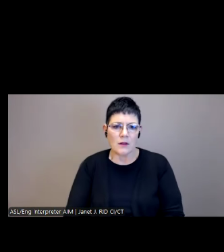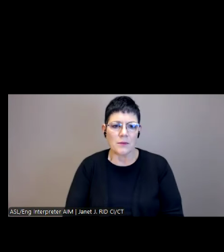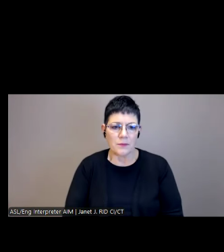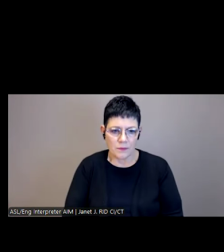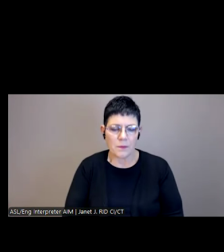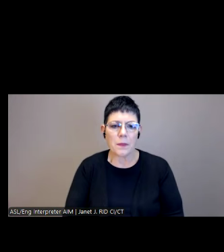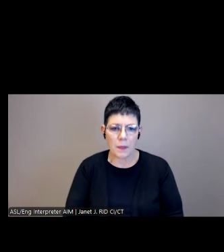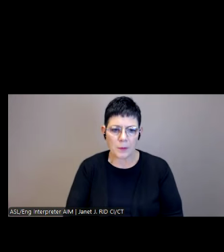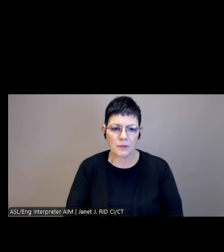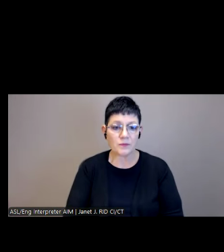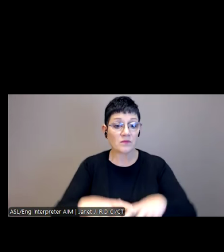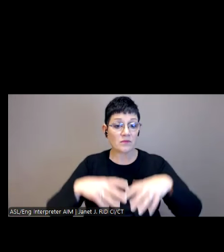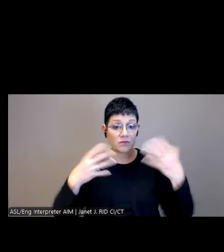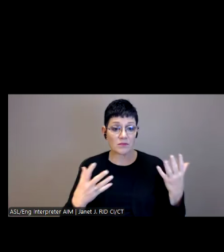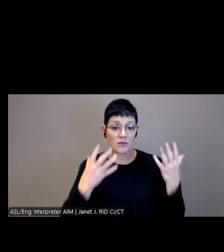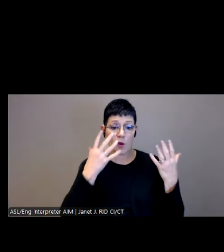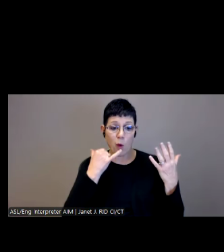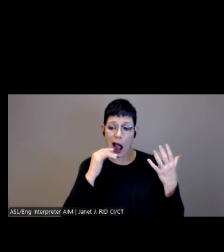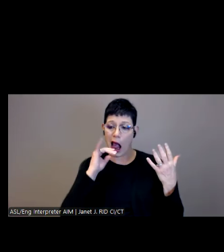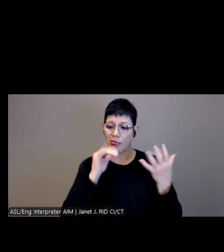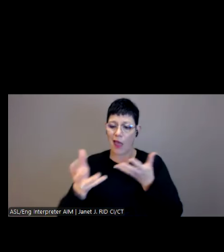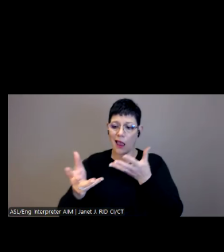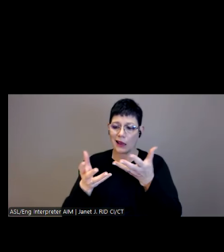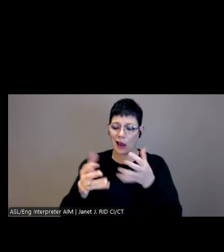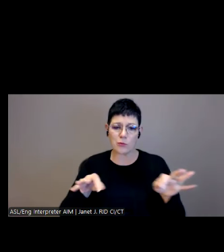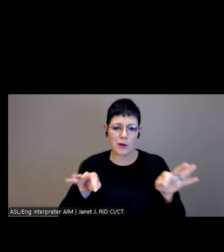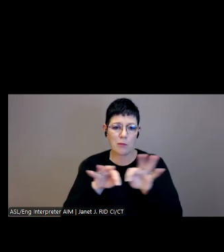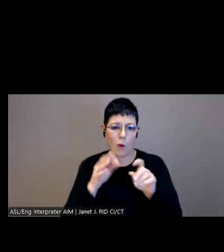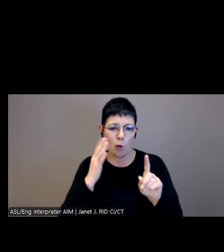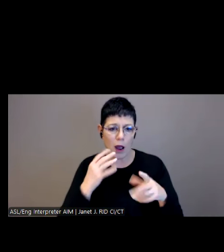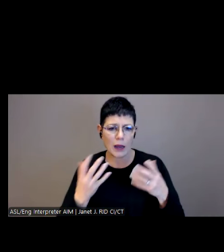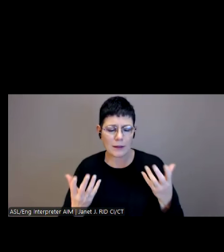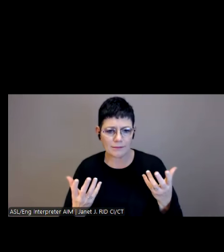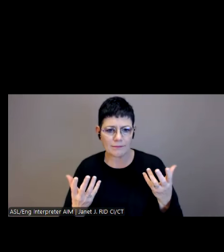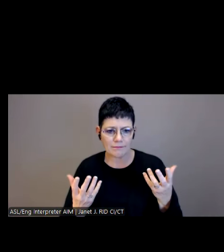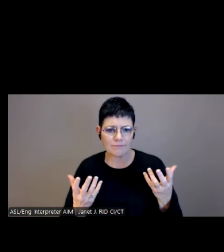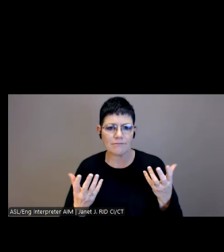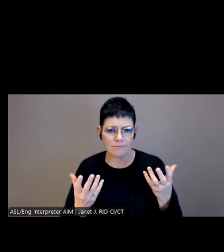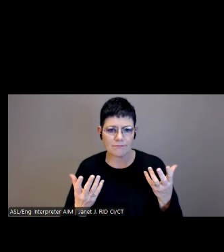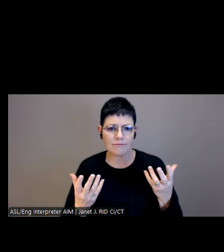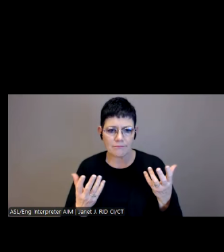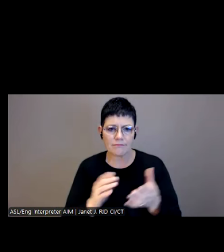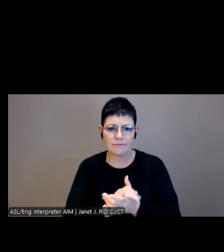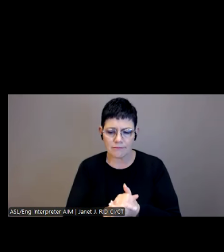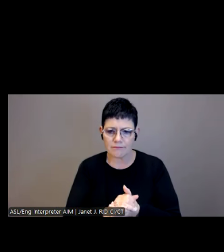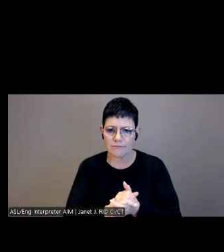So, why does engagement even matter? Why is engagement?